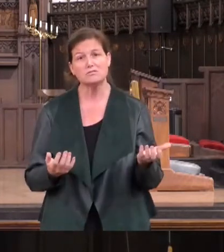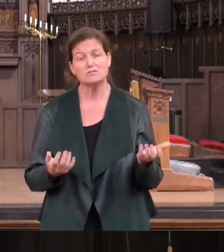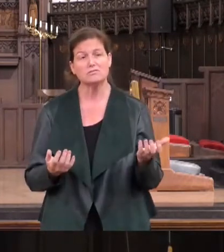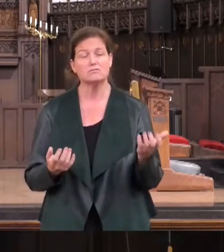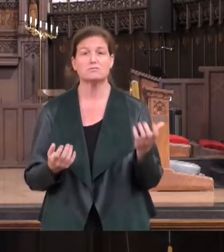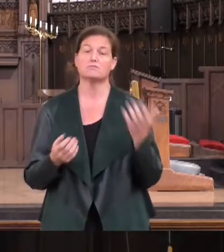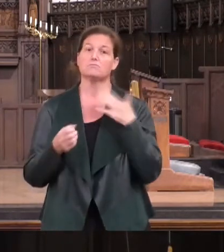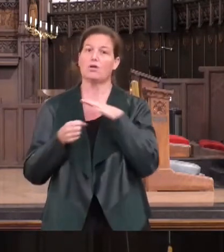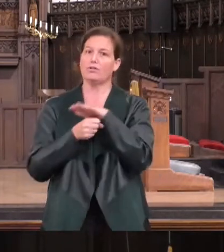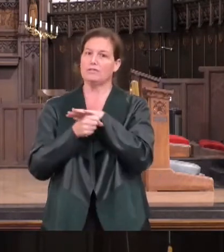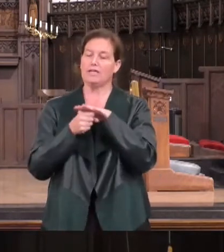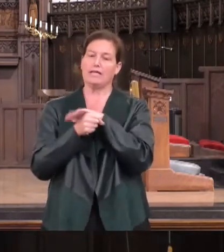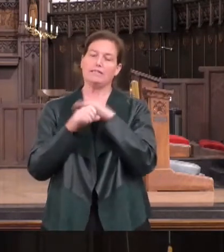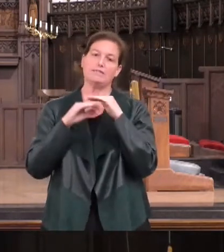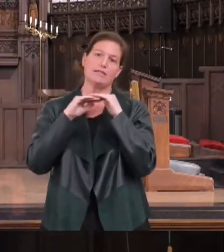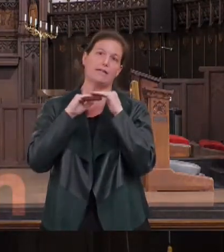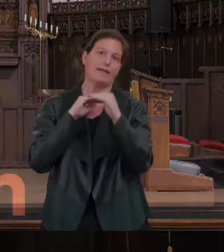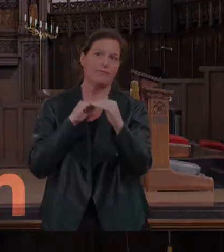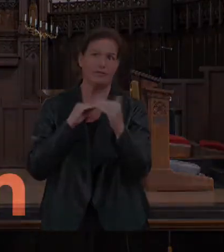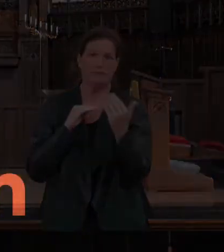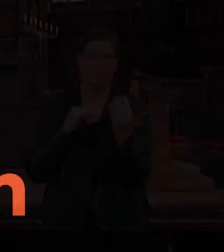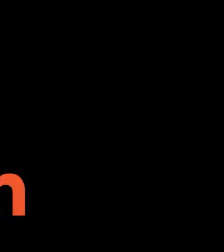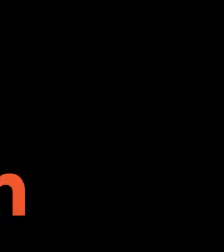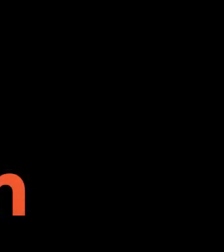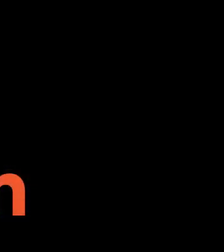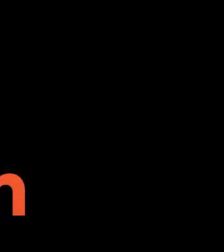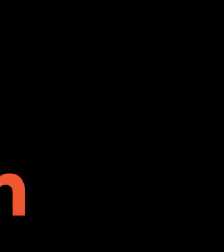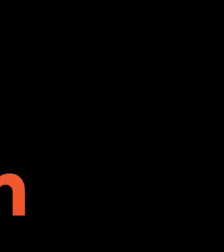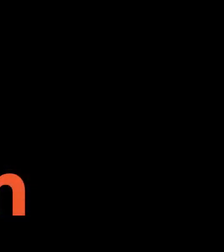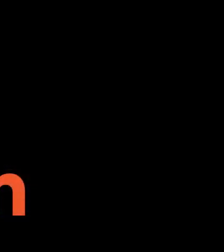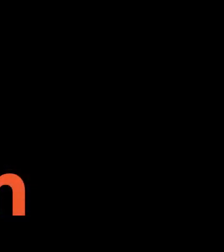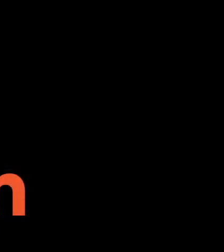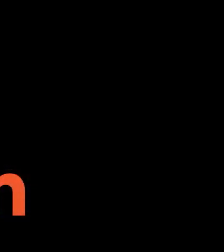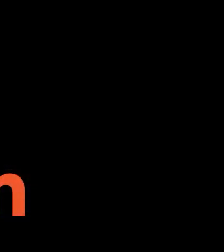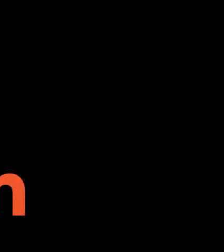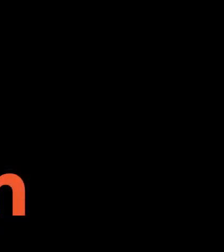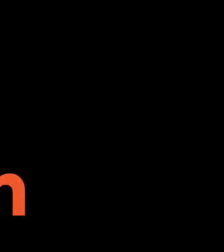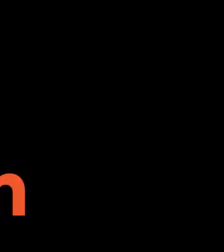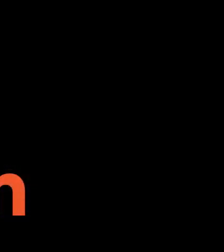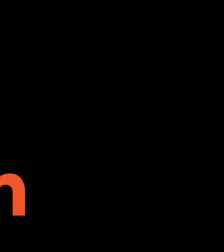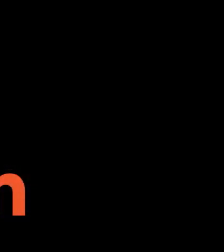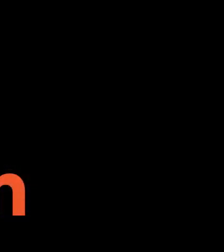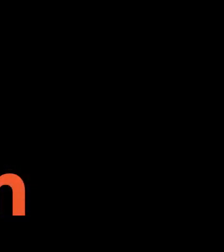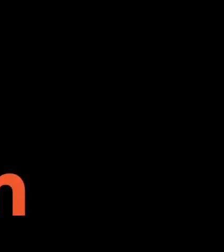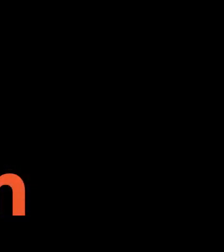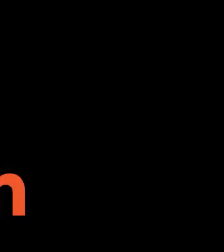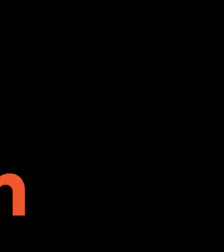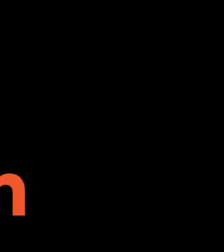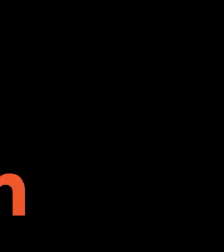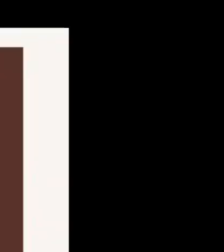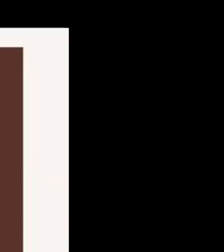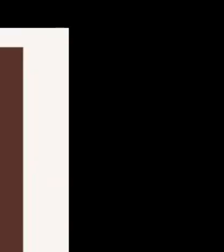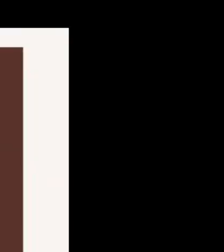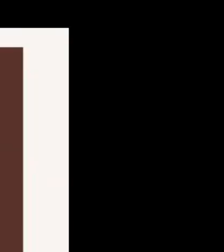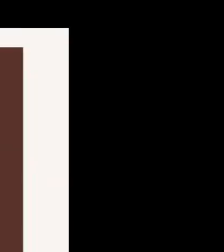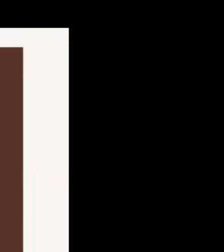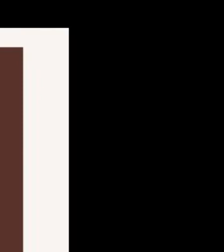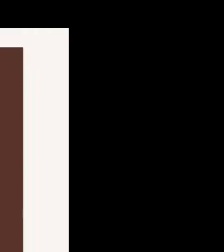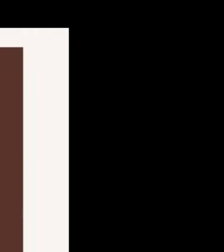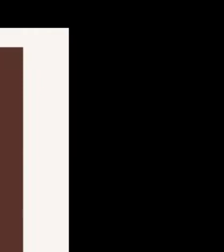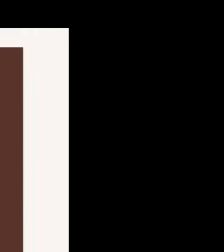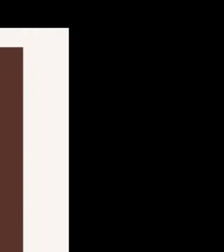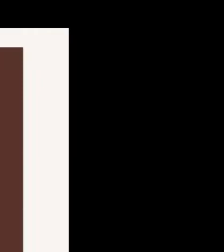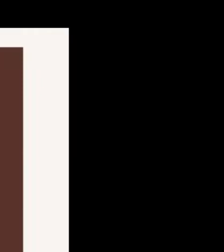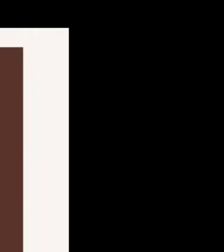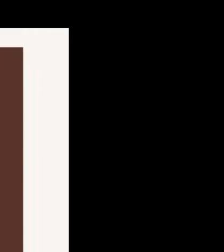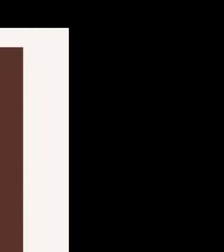On a diocesan level, through Human to Human, we are supporting lunches for veterans, Walking Together in Worcester,